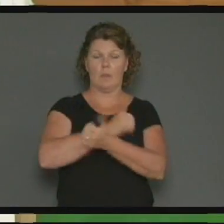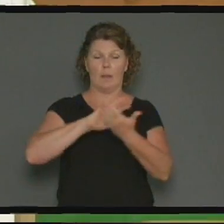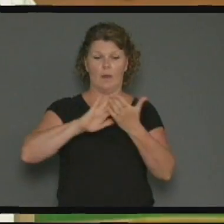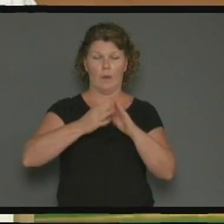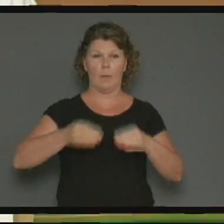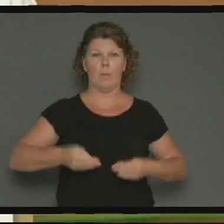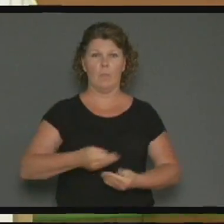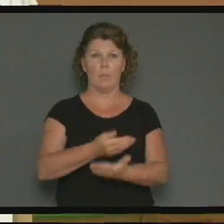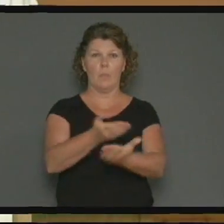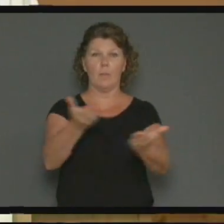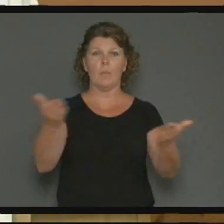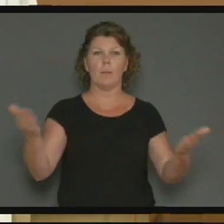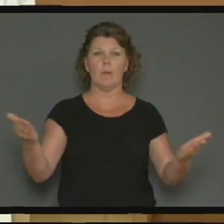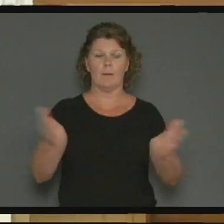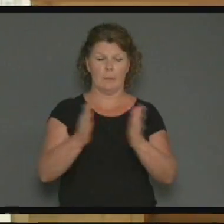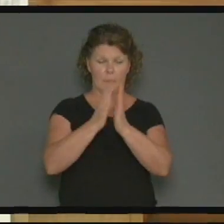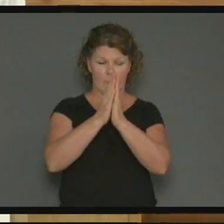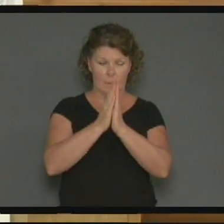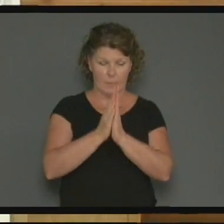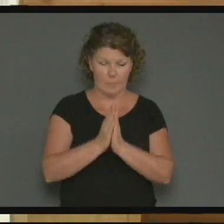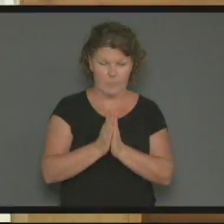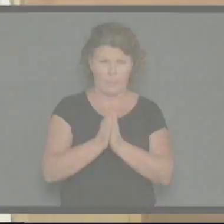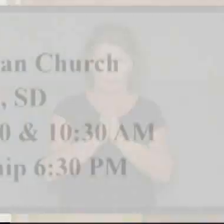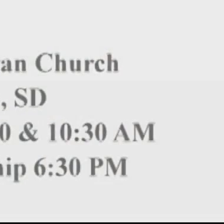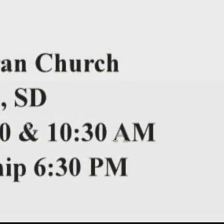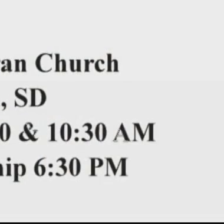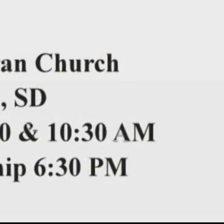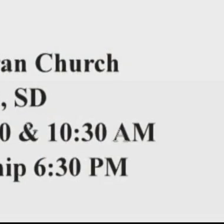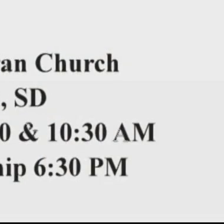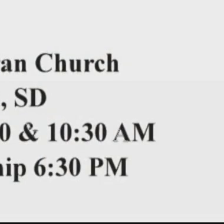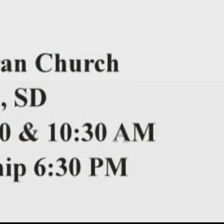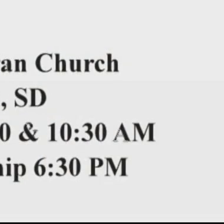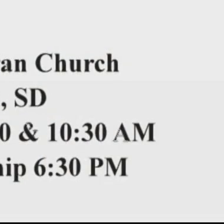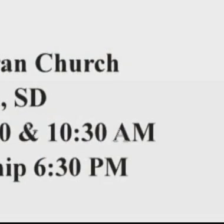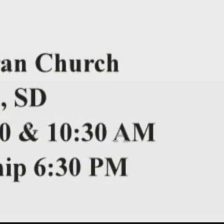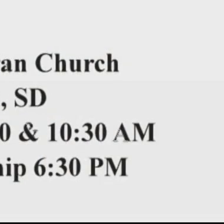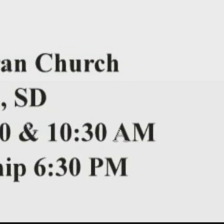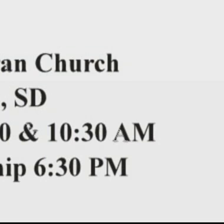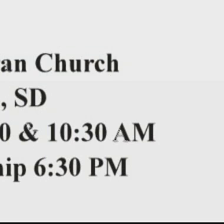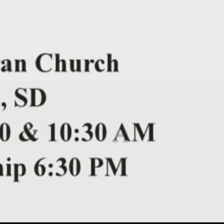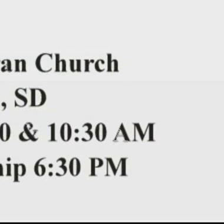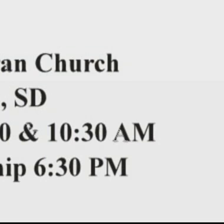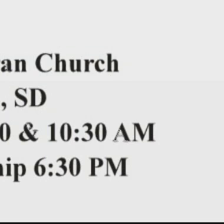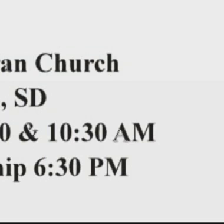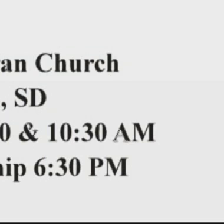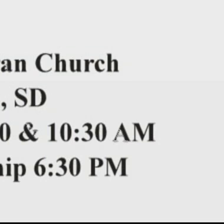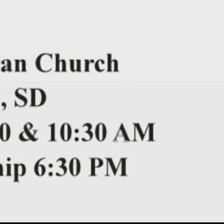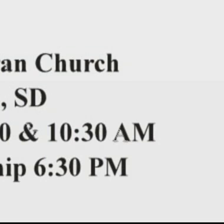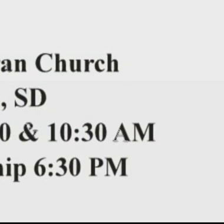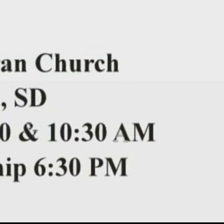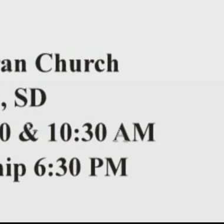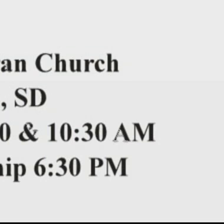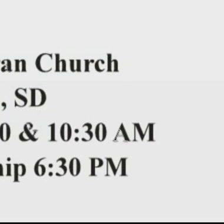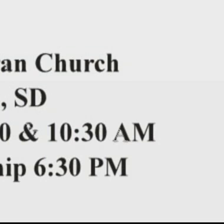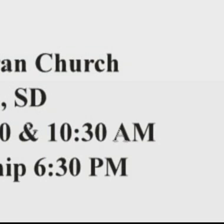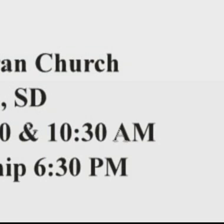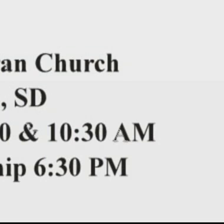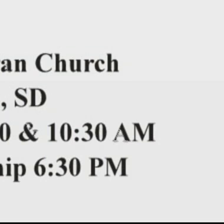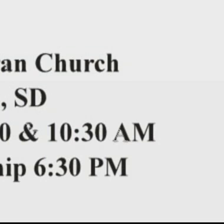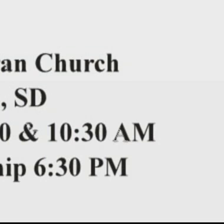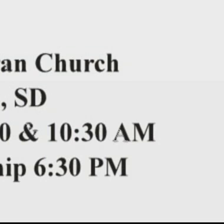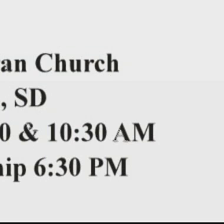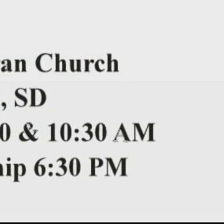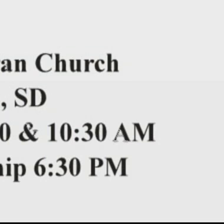give you peace. Amen. We are happy that you joined us for worship today. Reverend Wiespfennig is the pastor of St.